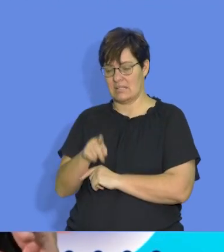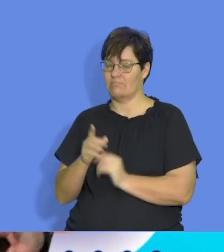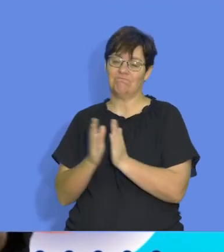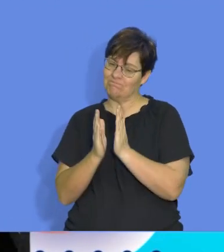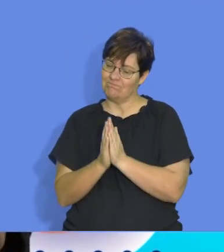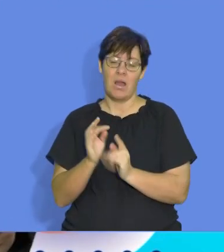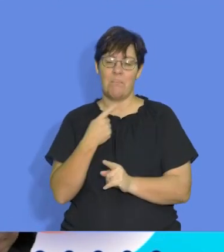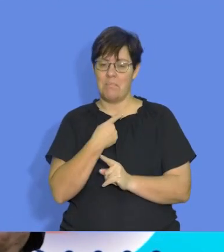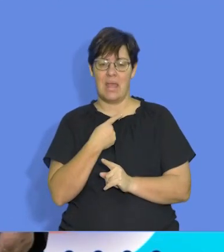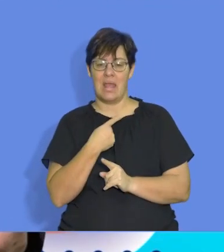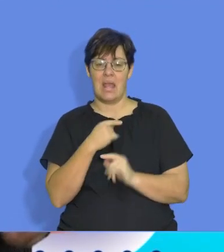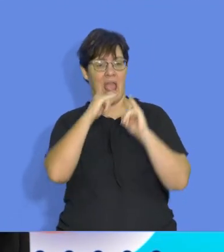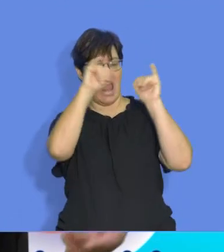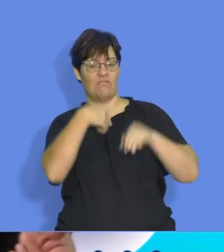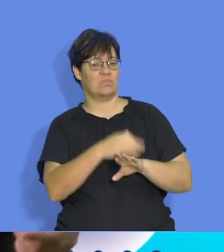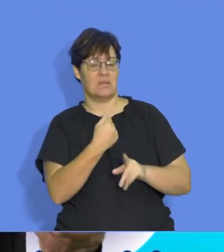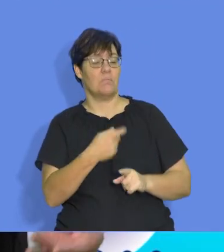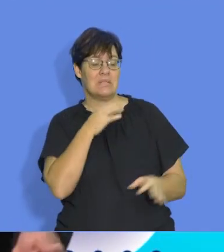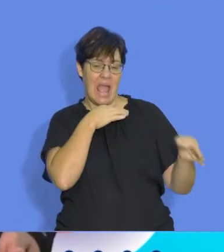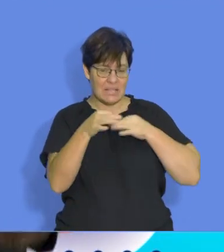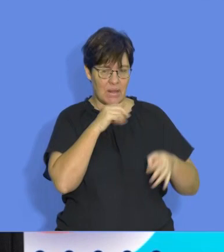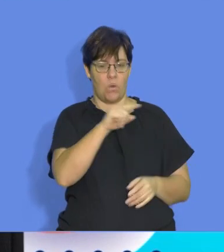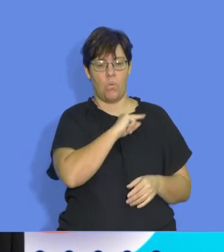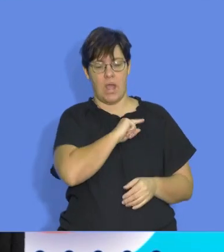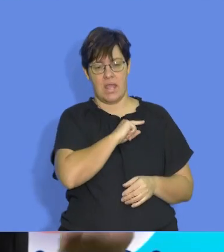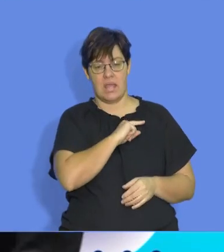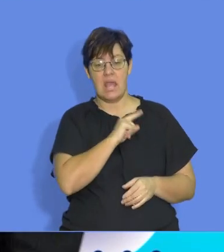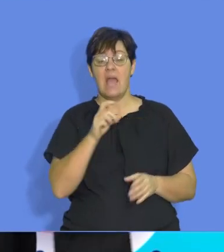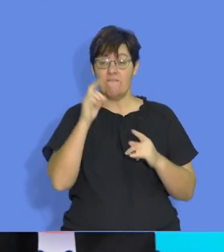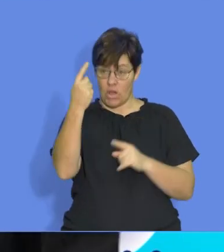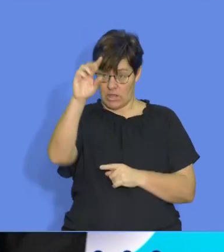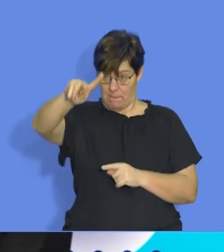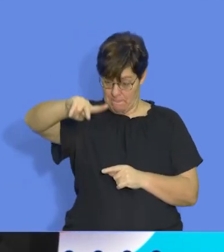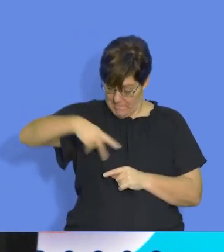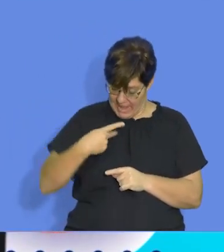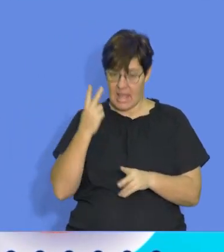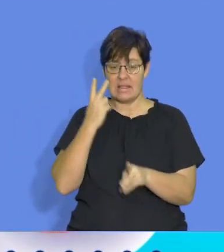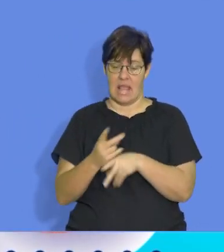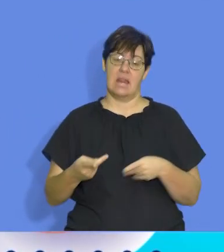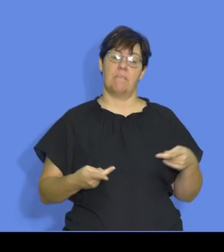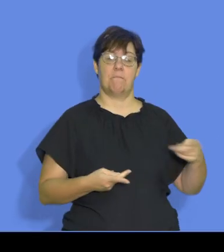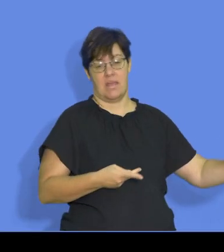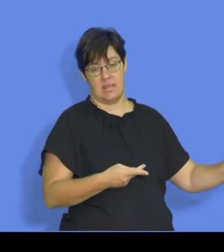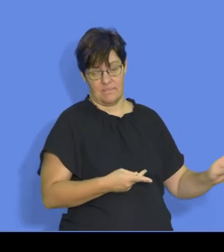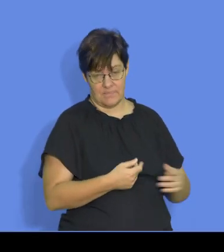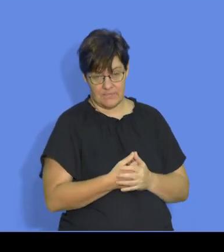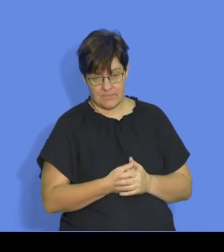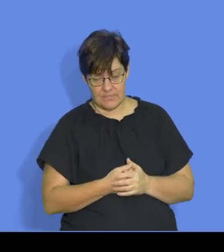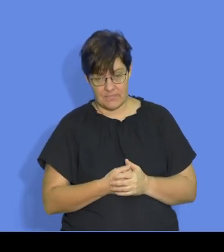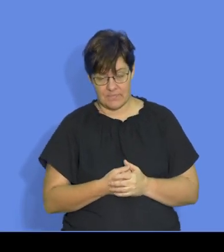explaining why and giving reasons why you want to opt for the receipt basis.